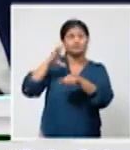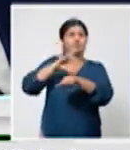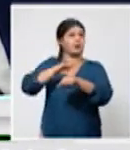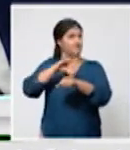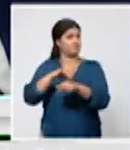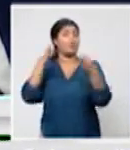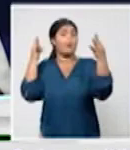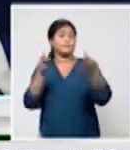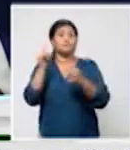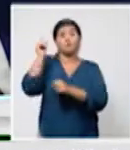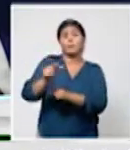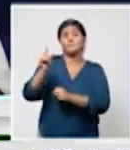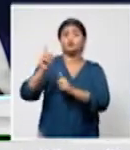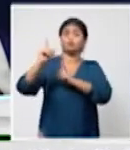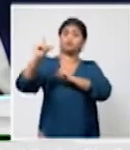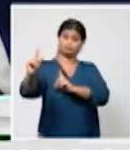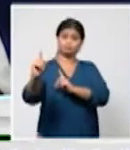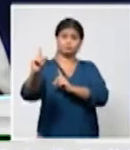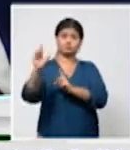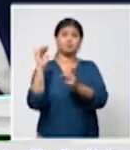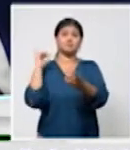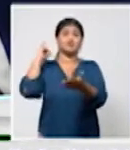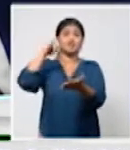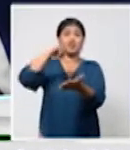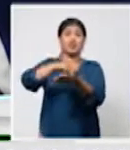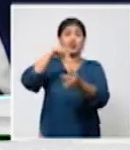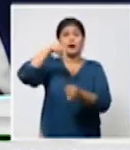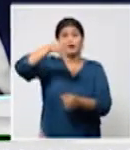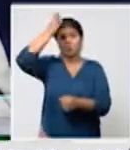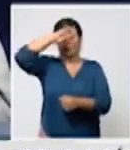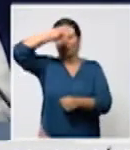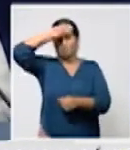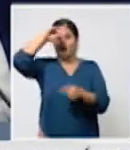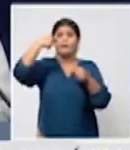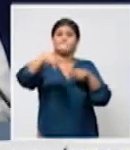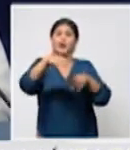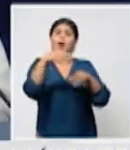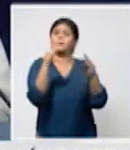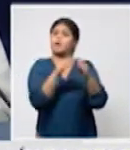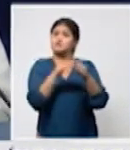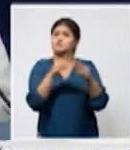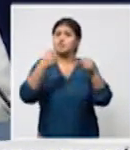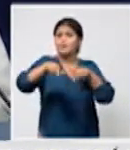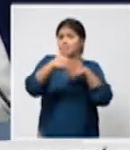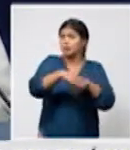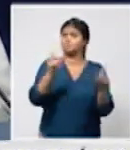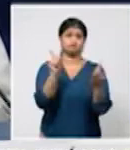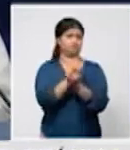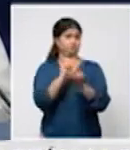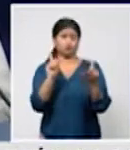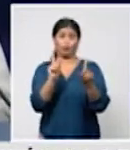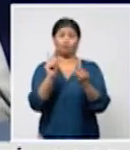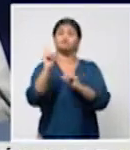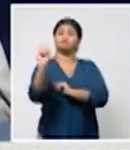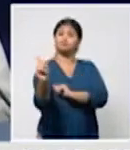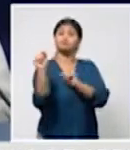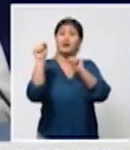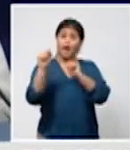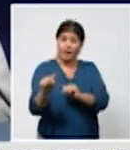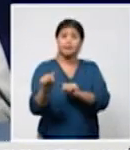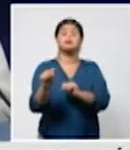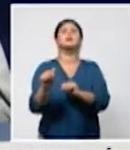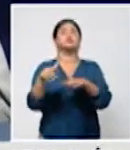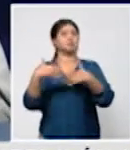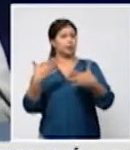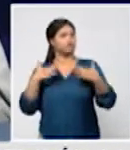positive cases yesterday, 14 are male, for 50.4% of all cases diagnosed in Cuba, while